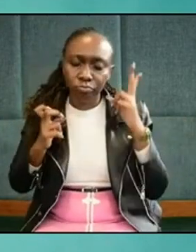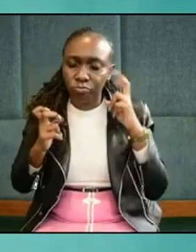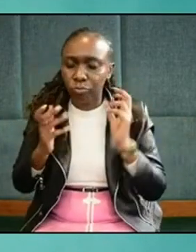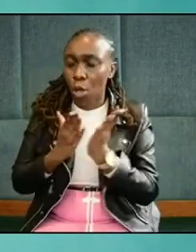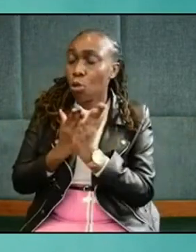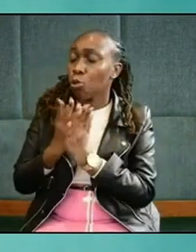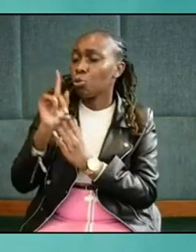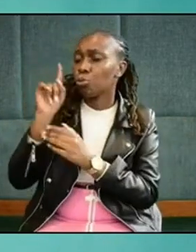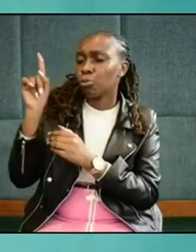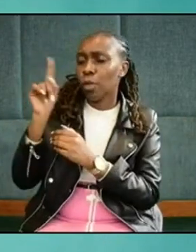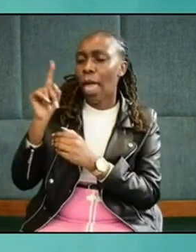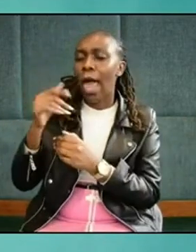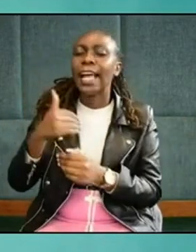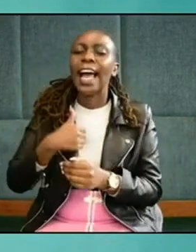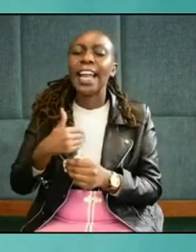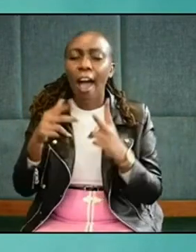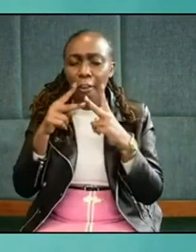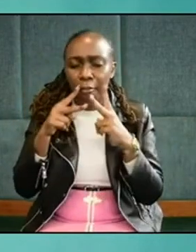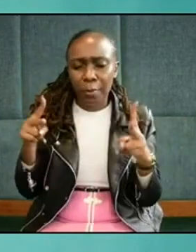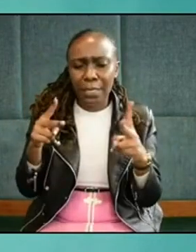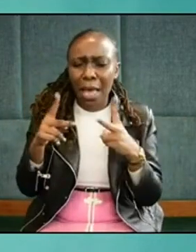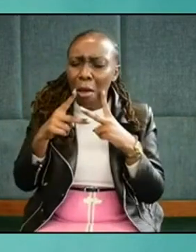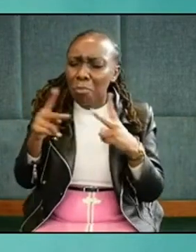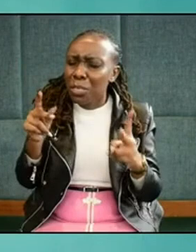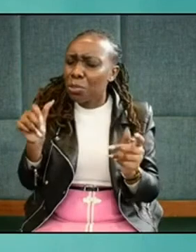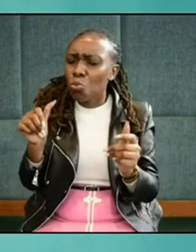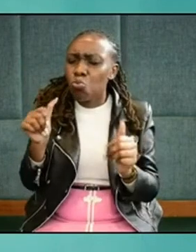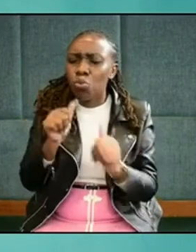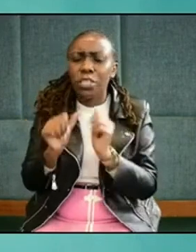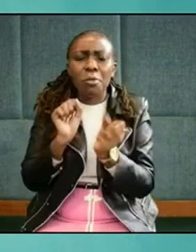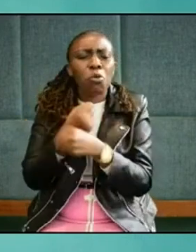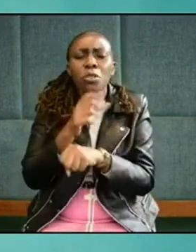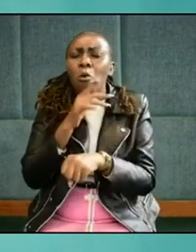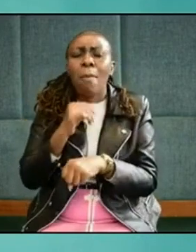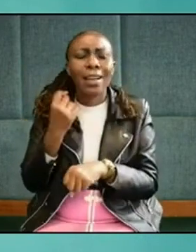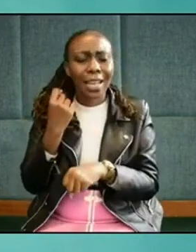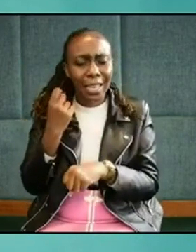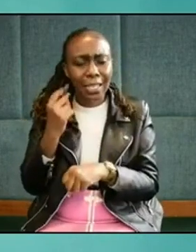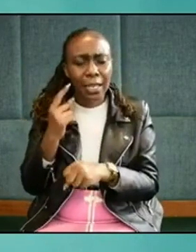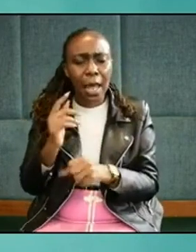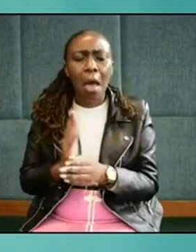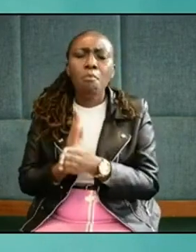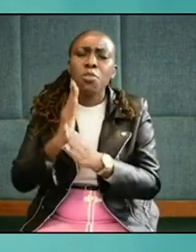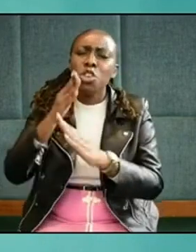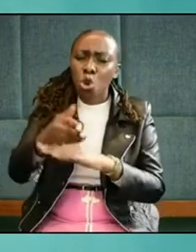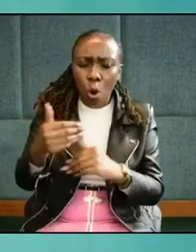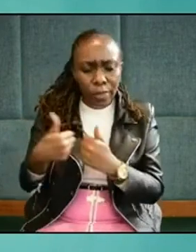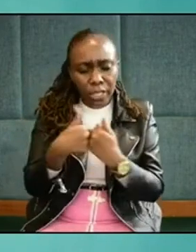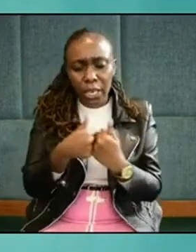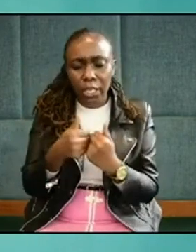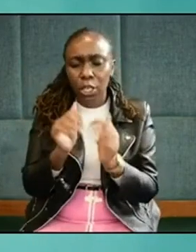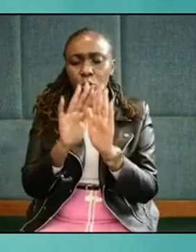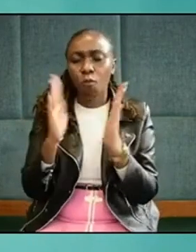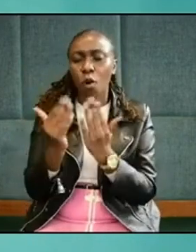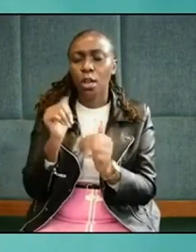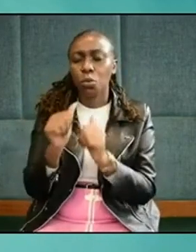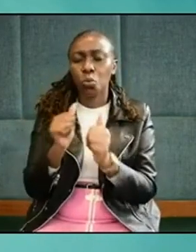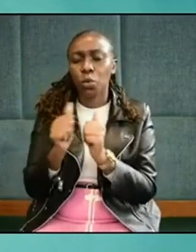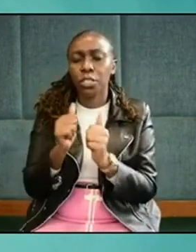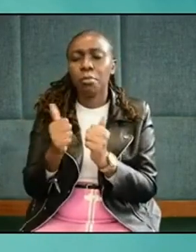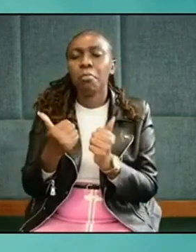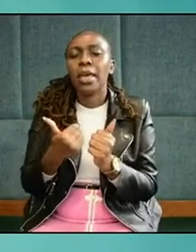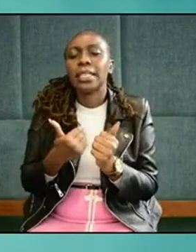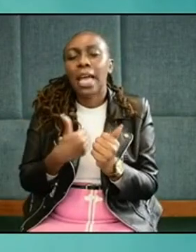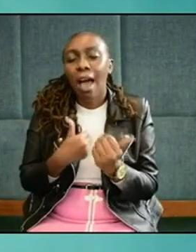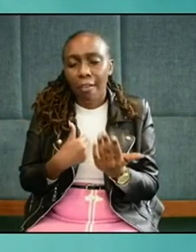have peace, peace that surpasses understanding beyond what challenges of this world may have brought them.